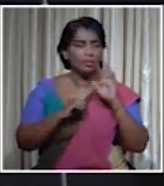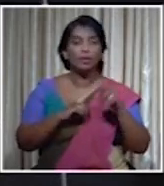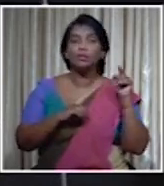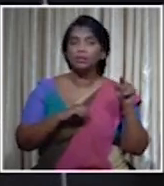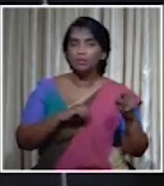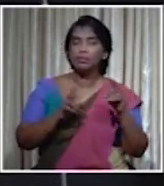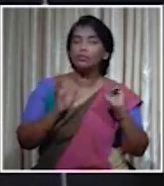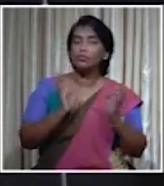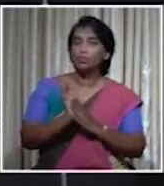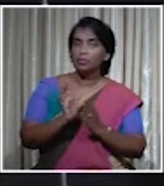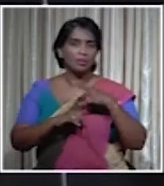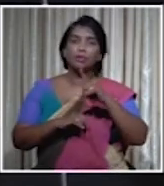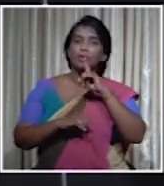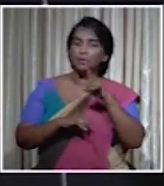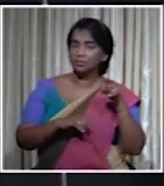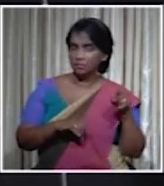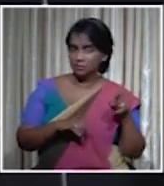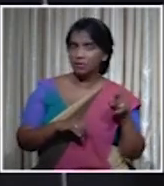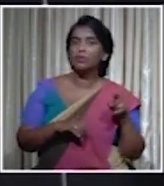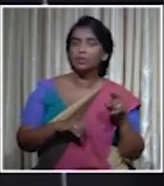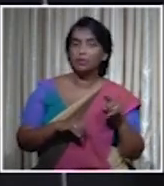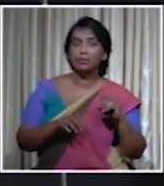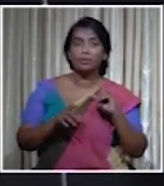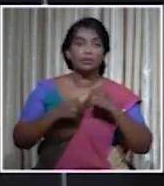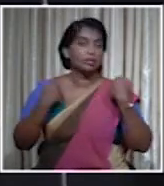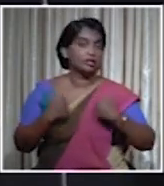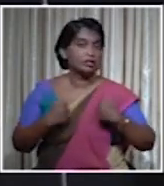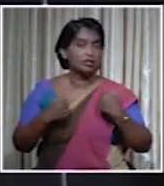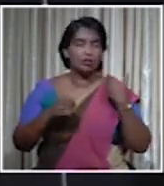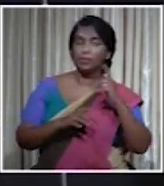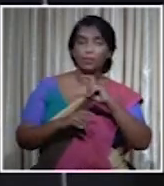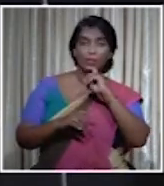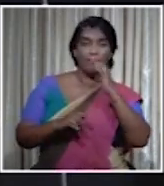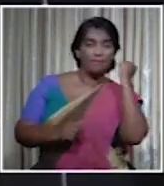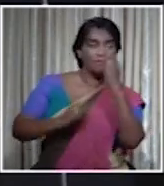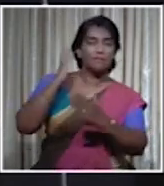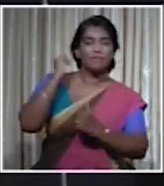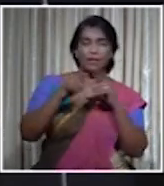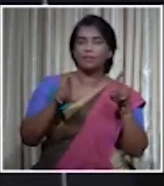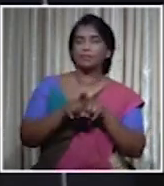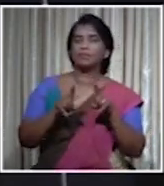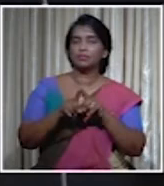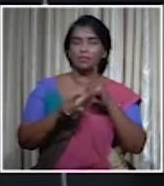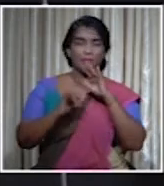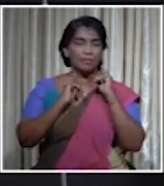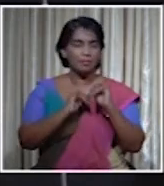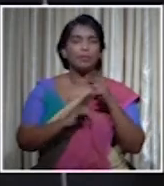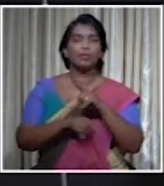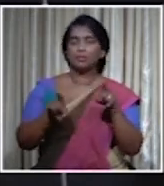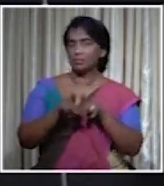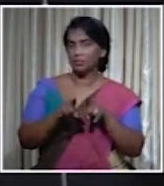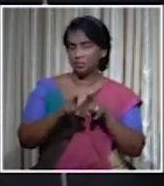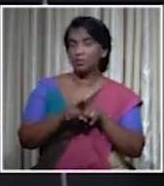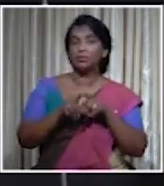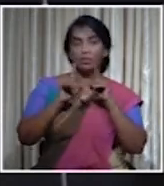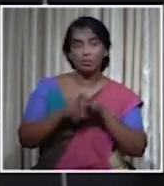convicted earlier for the offence of contempt of court, they have also been pardoned by presidential